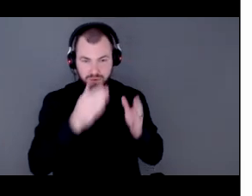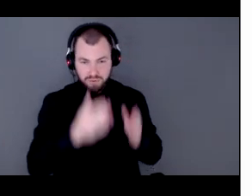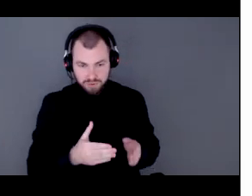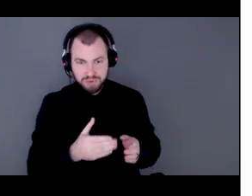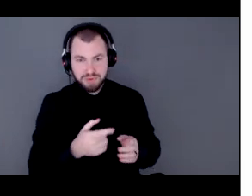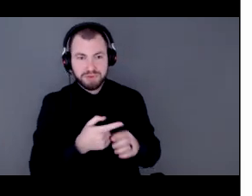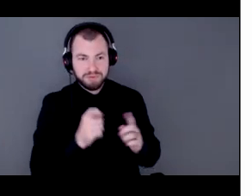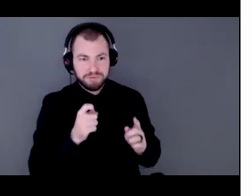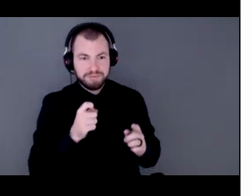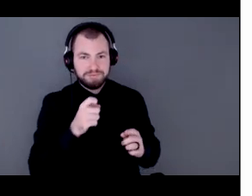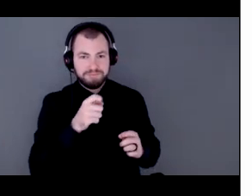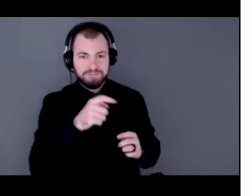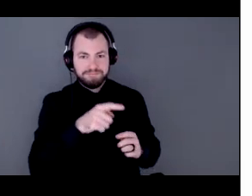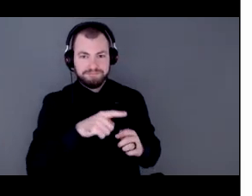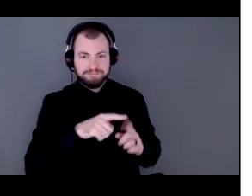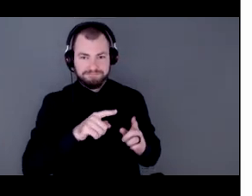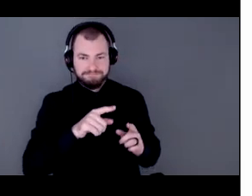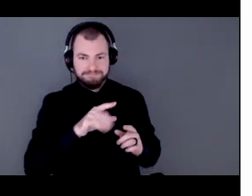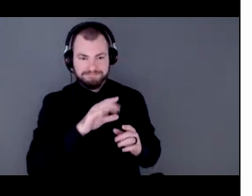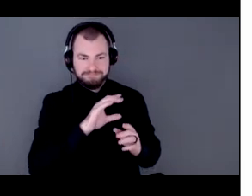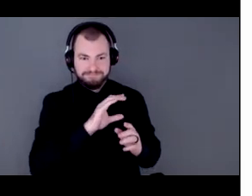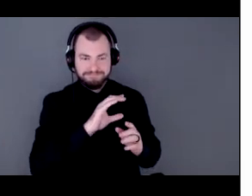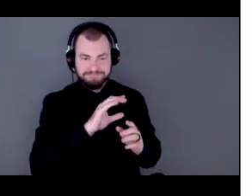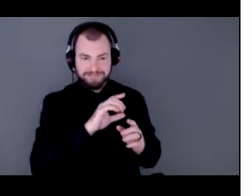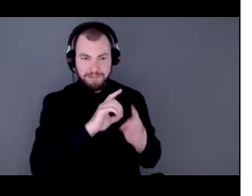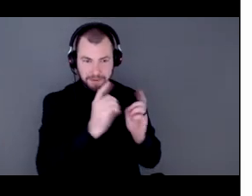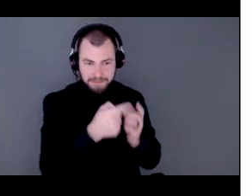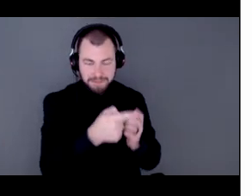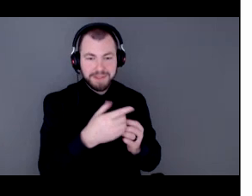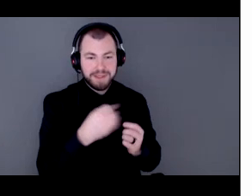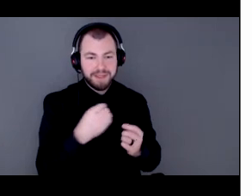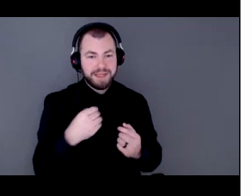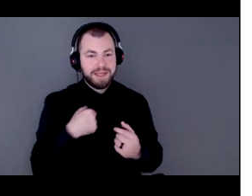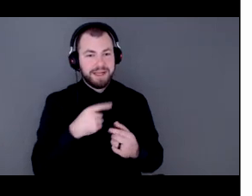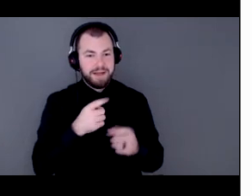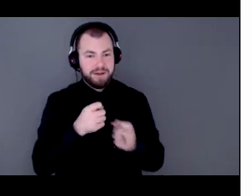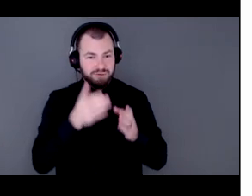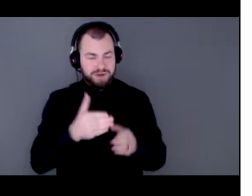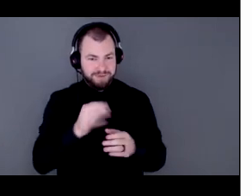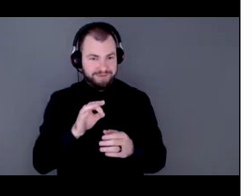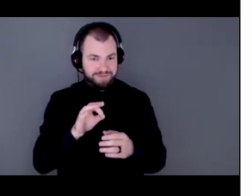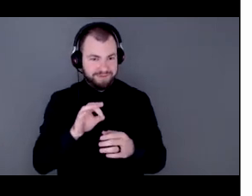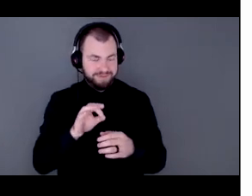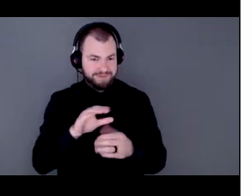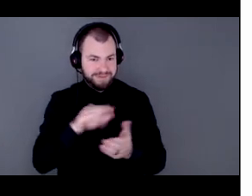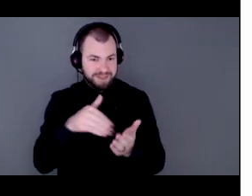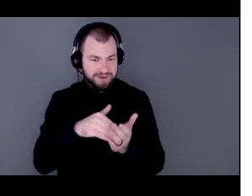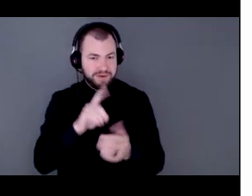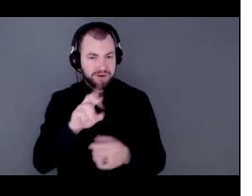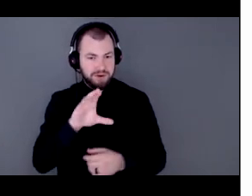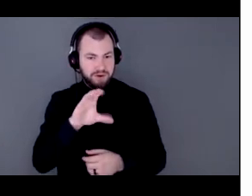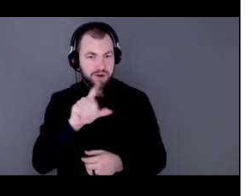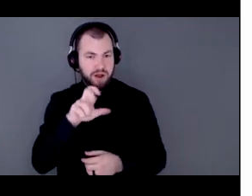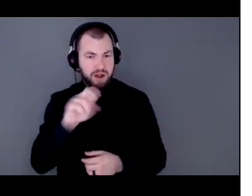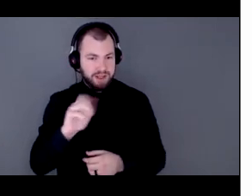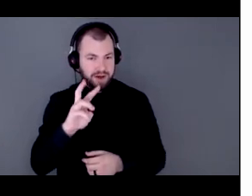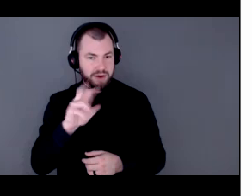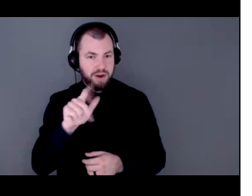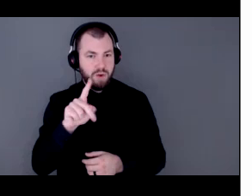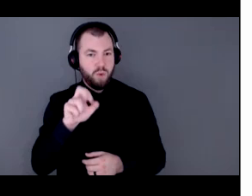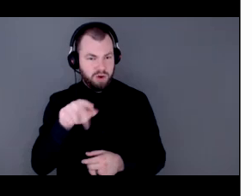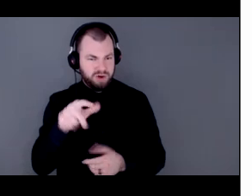Department and Process Development Center. The director of the Process Development Center at UMaine, Dr. Colleen Walker, is here with us. And we have